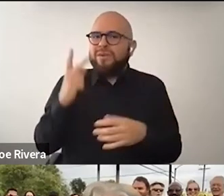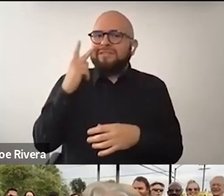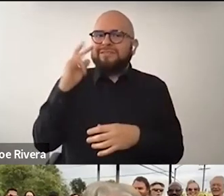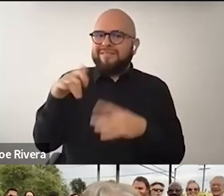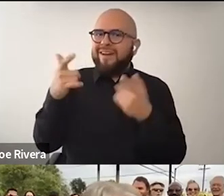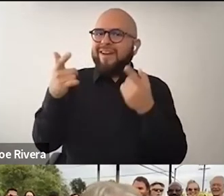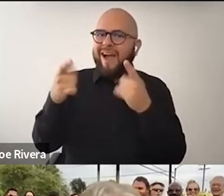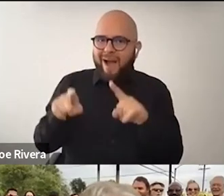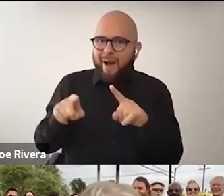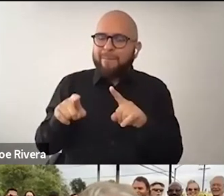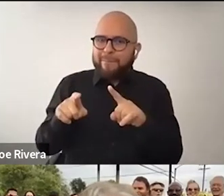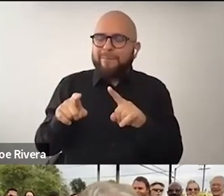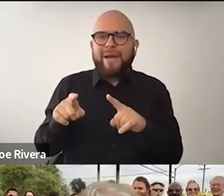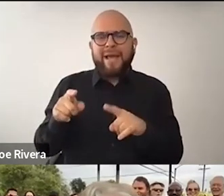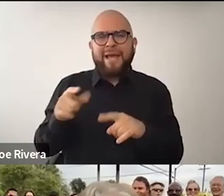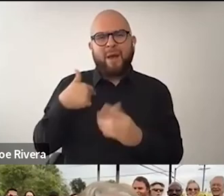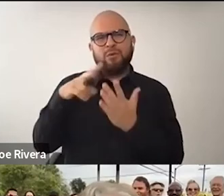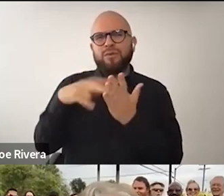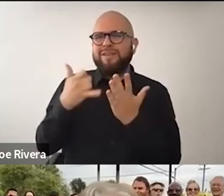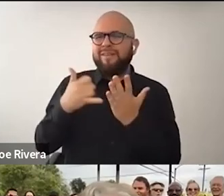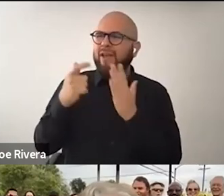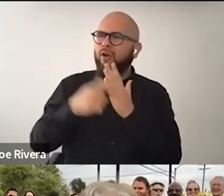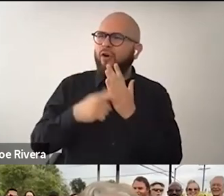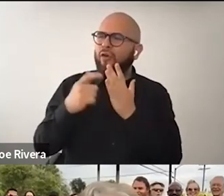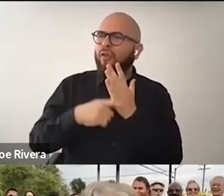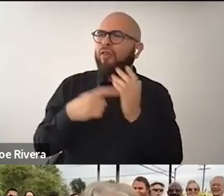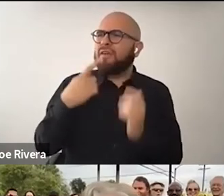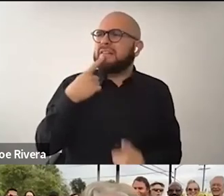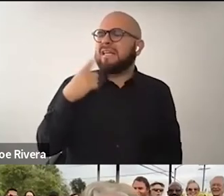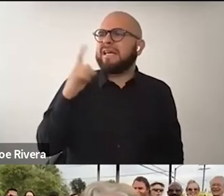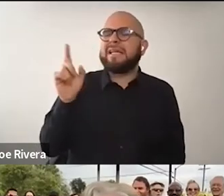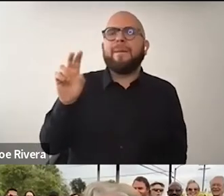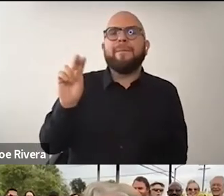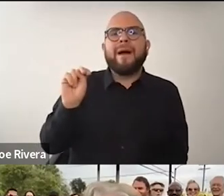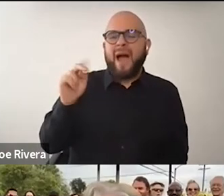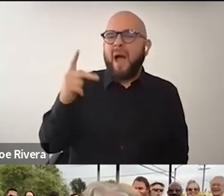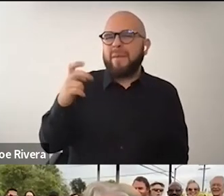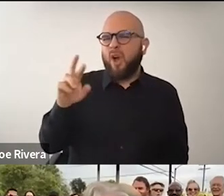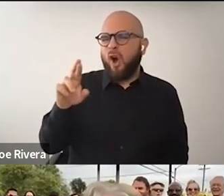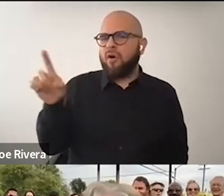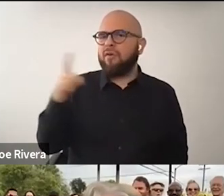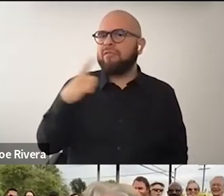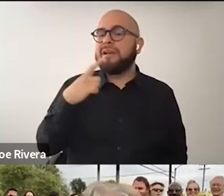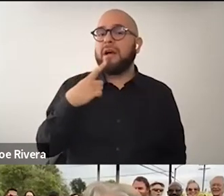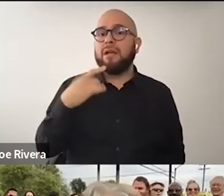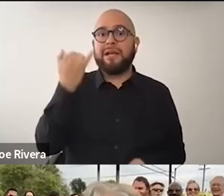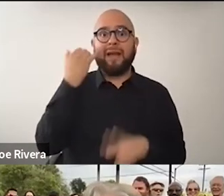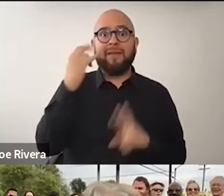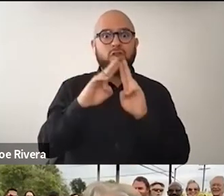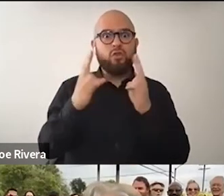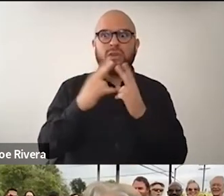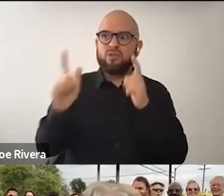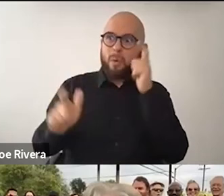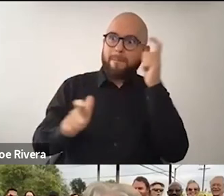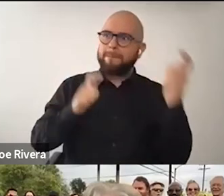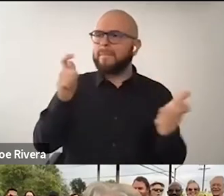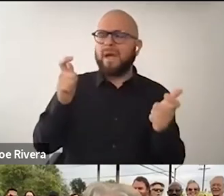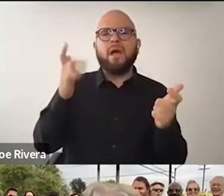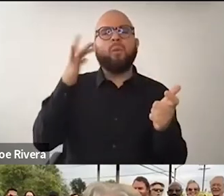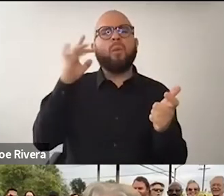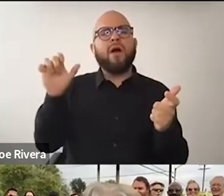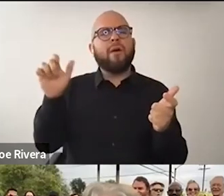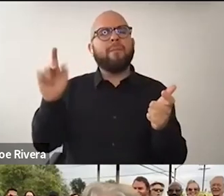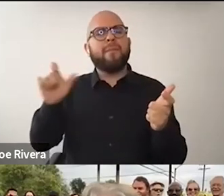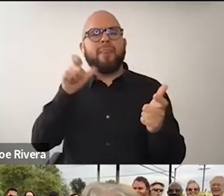just had a an article going out, if unions are big, then why isn't anybody joining? And I believe a lot of it has to do with